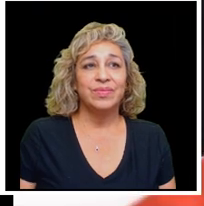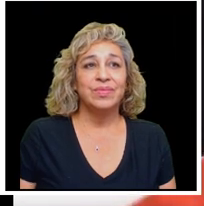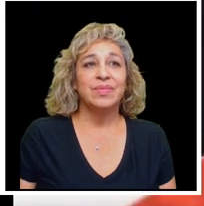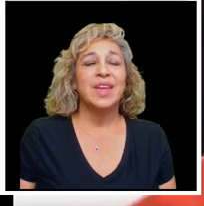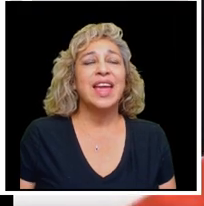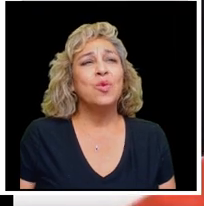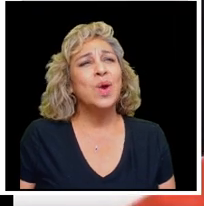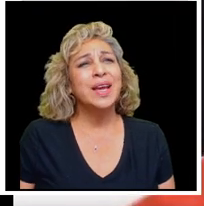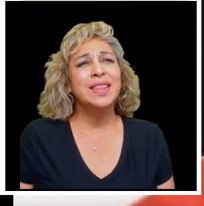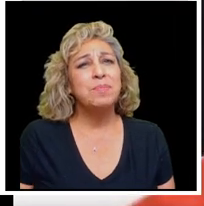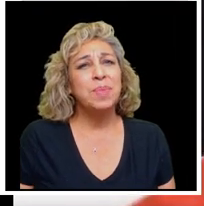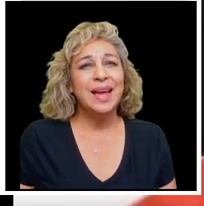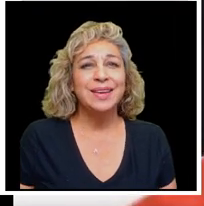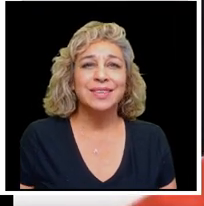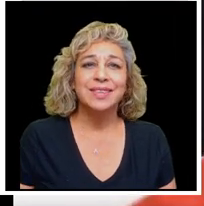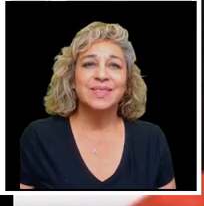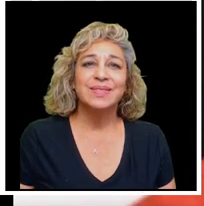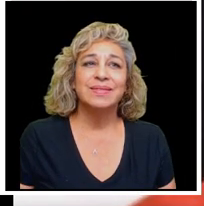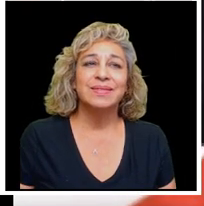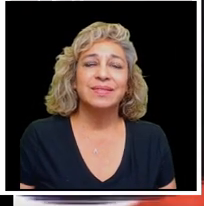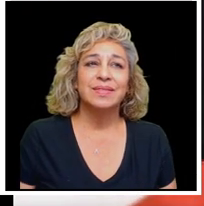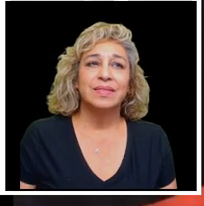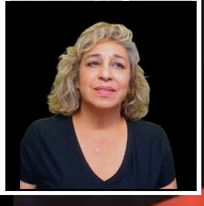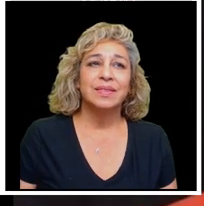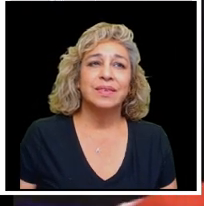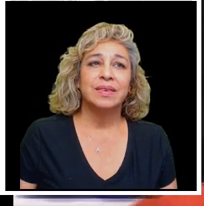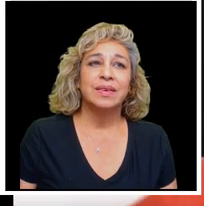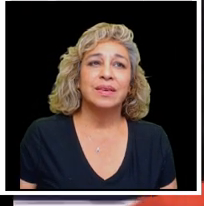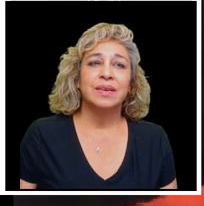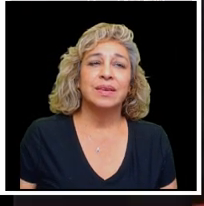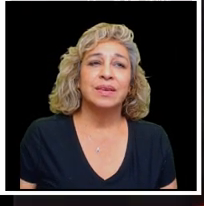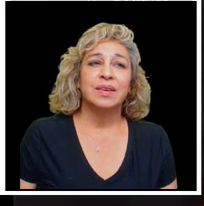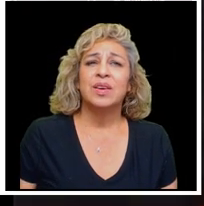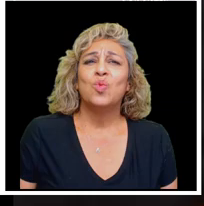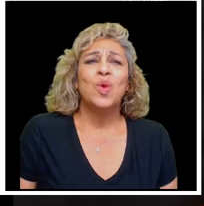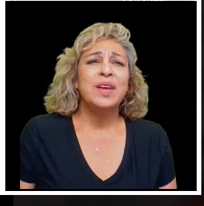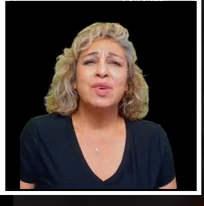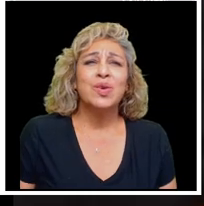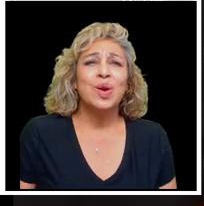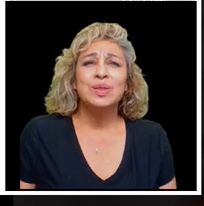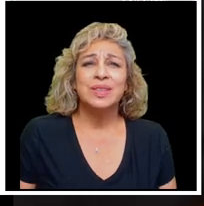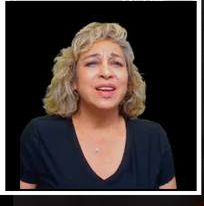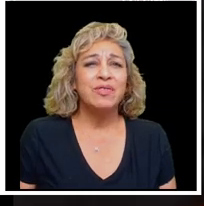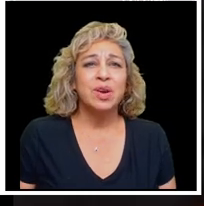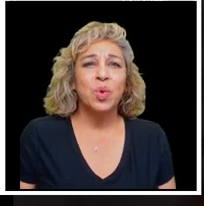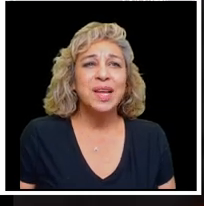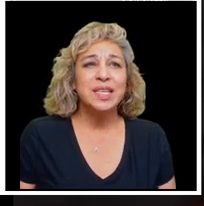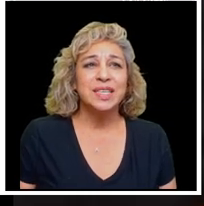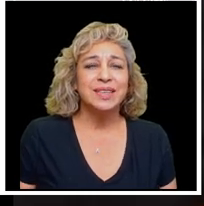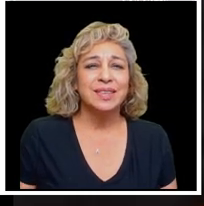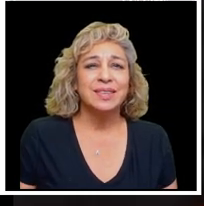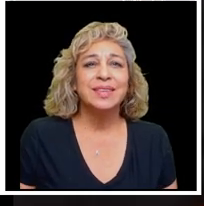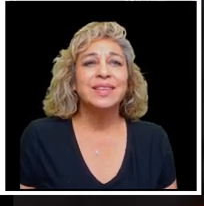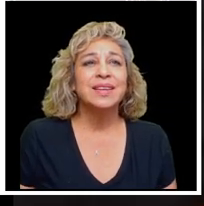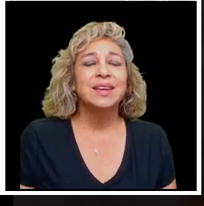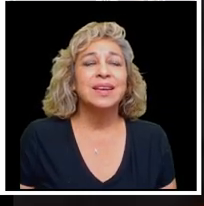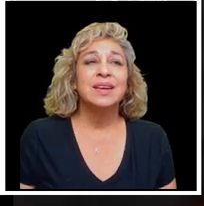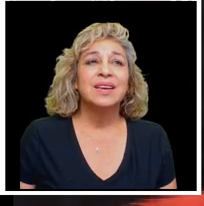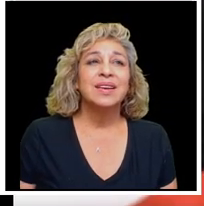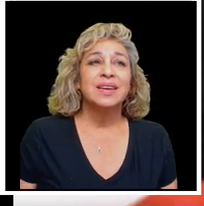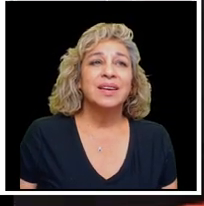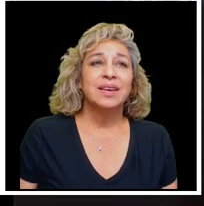and what can they plant whatever grows in every region